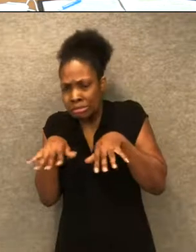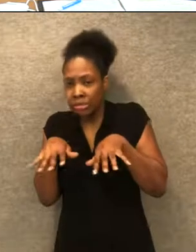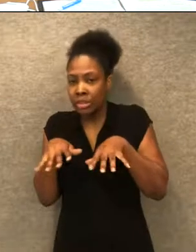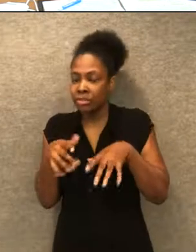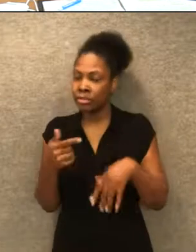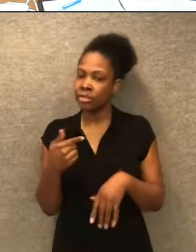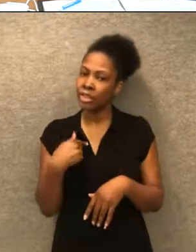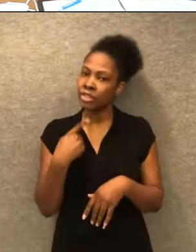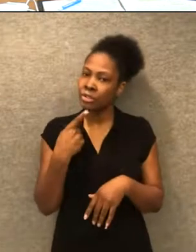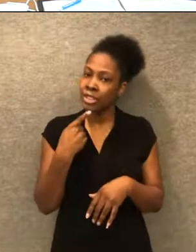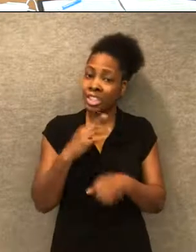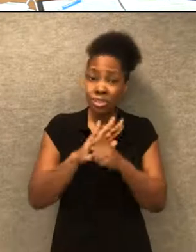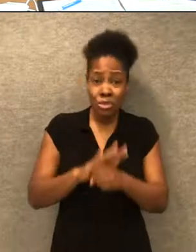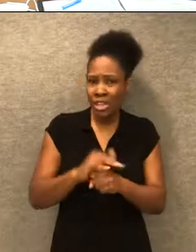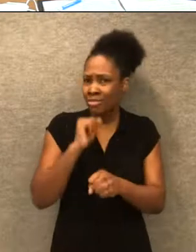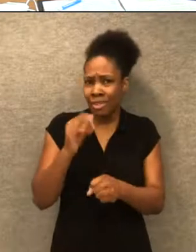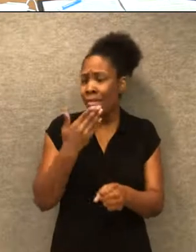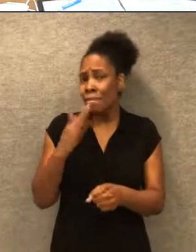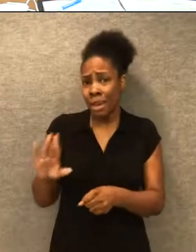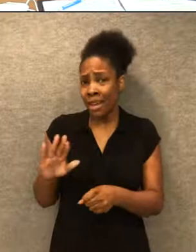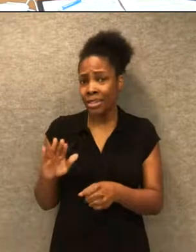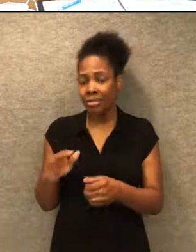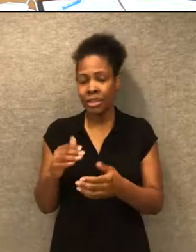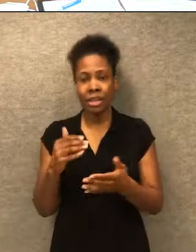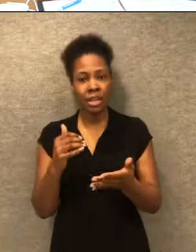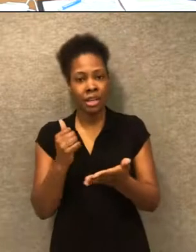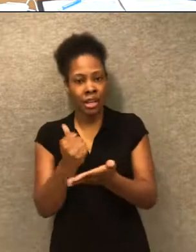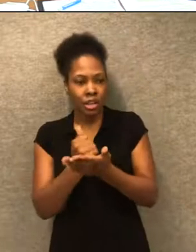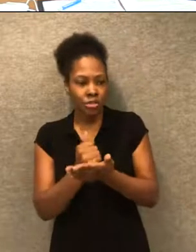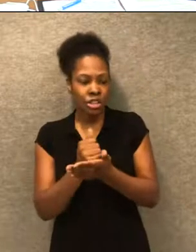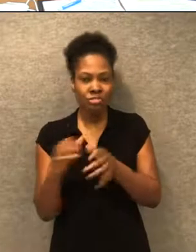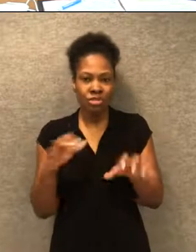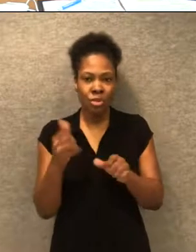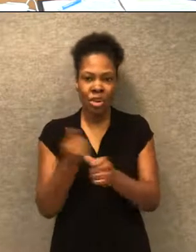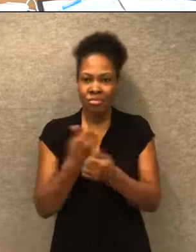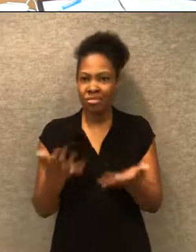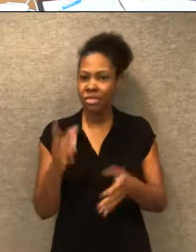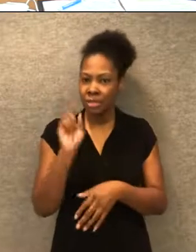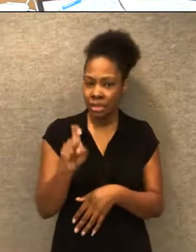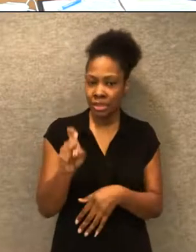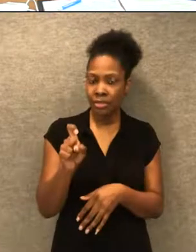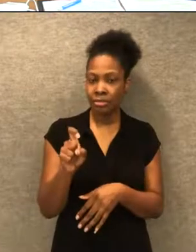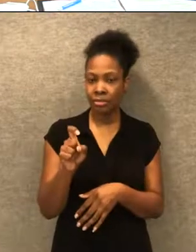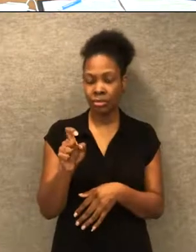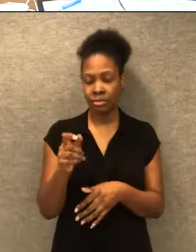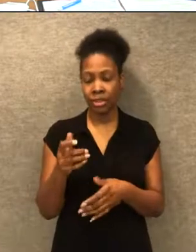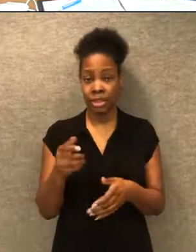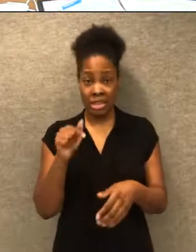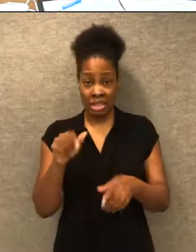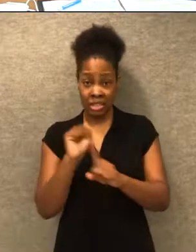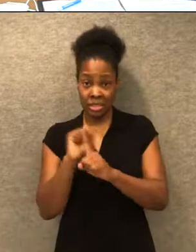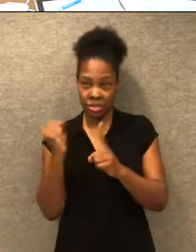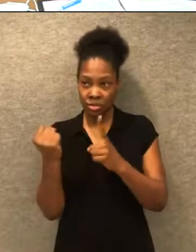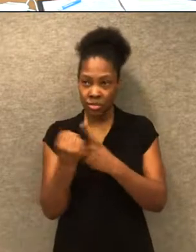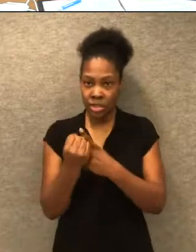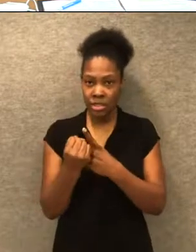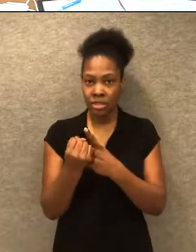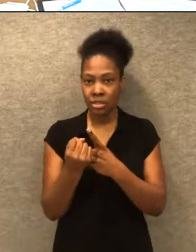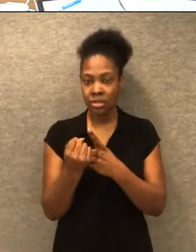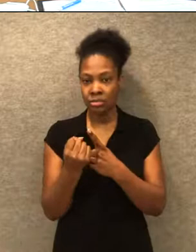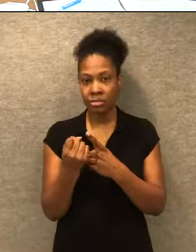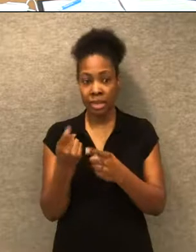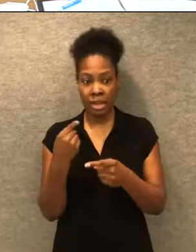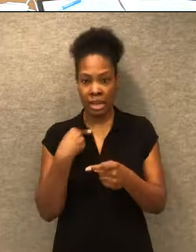stress in and of itself is not a bad thing, right? It helps us to kind of do what we need to do, and in a situation like this where, you know,